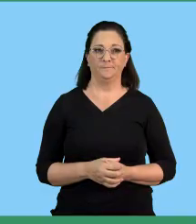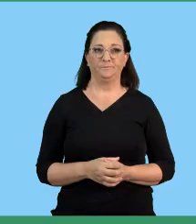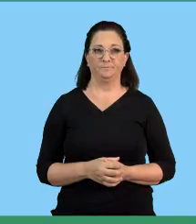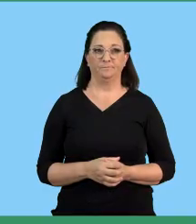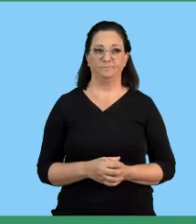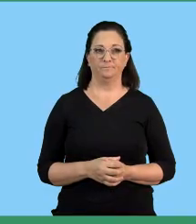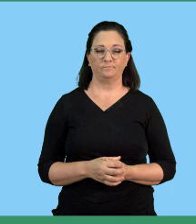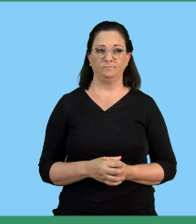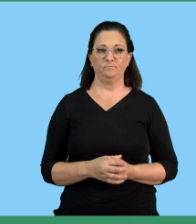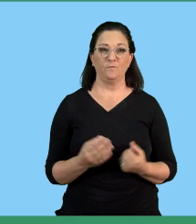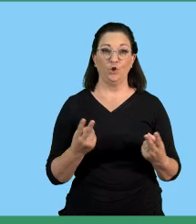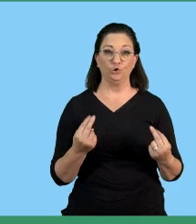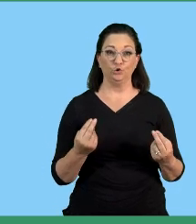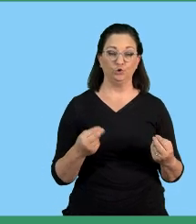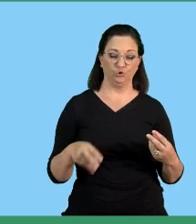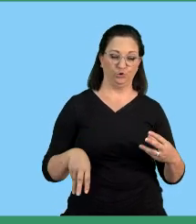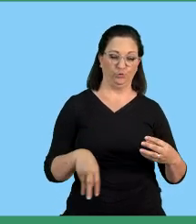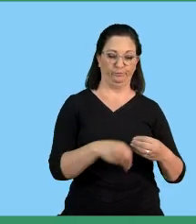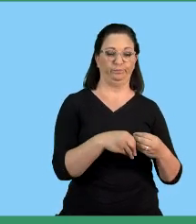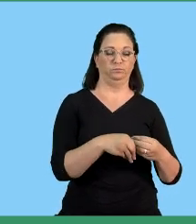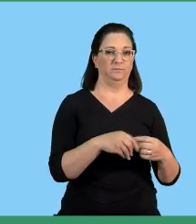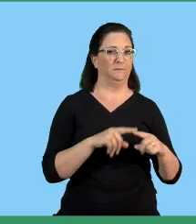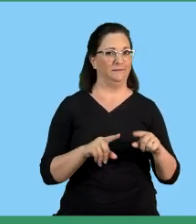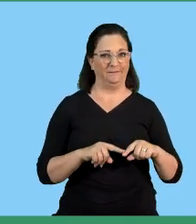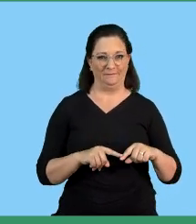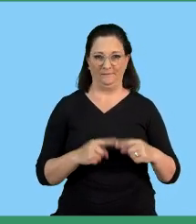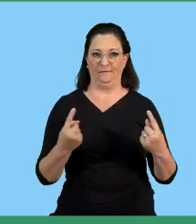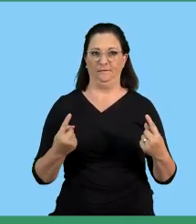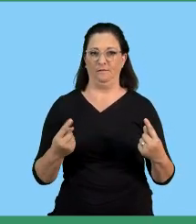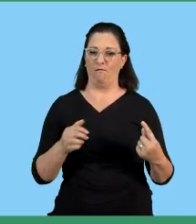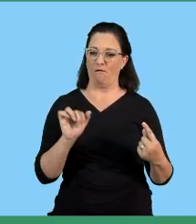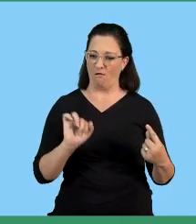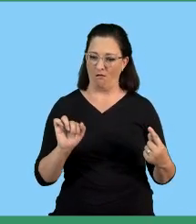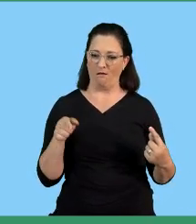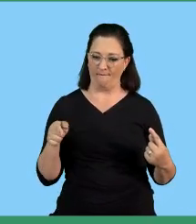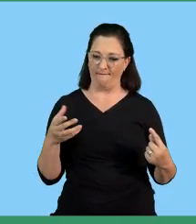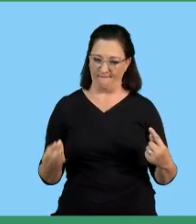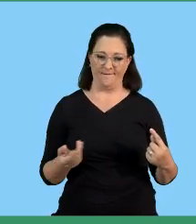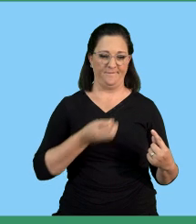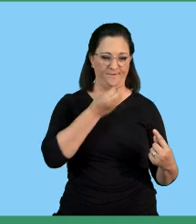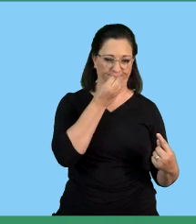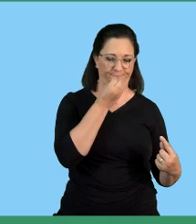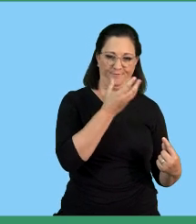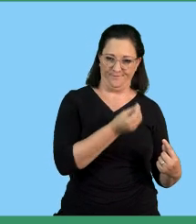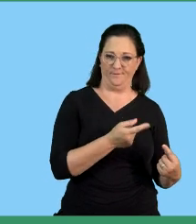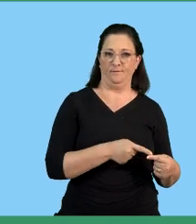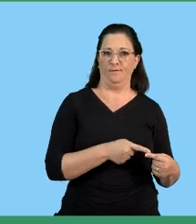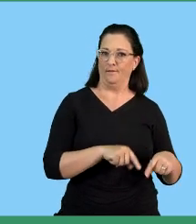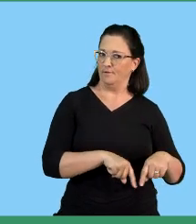the business adds a new product or service that are unrelated. We've got cars, we've got food. Those are